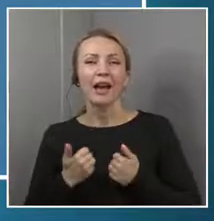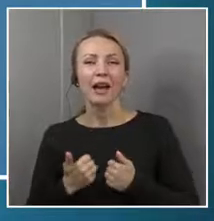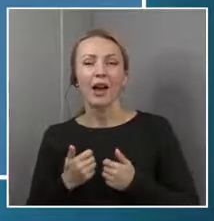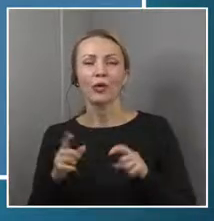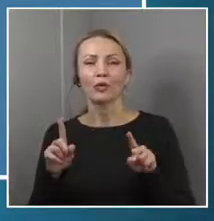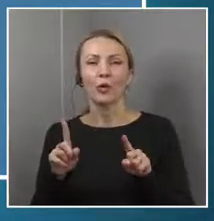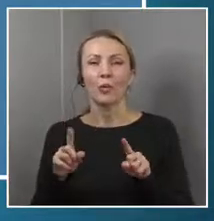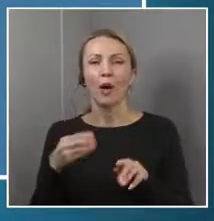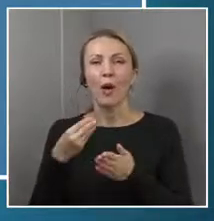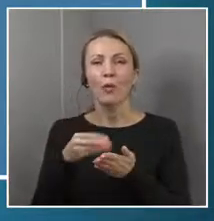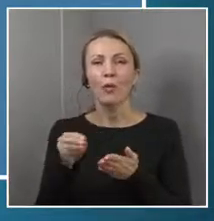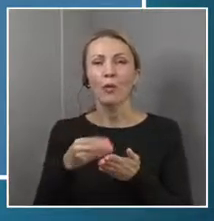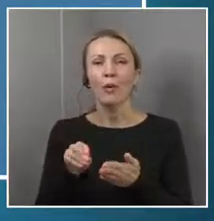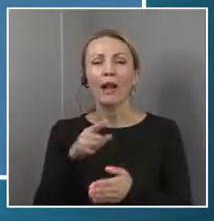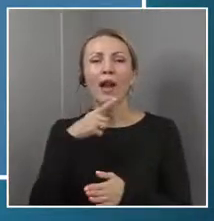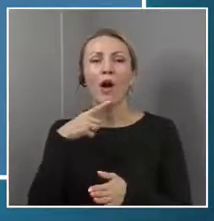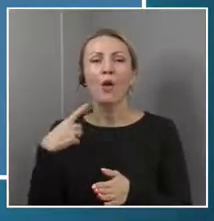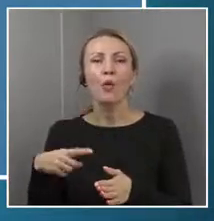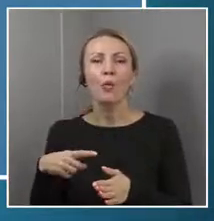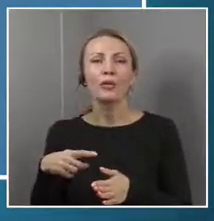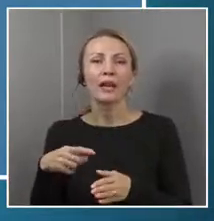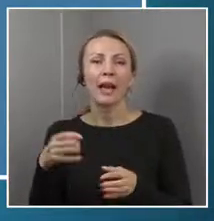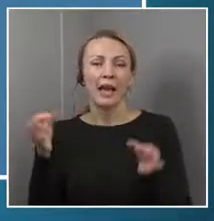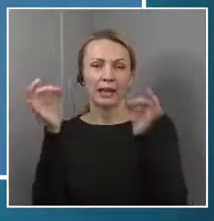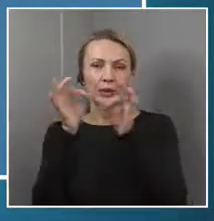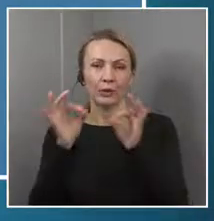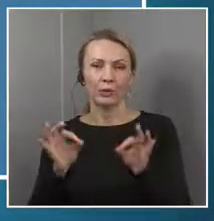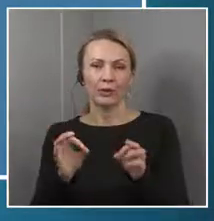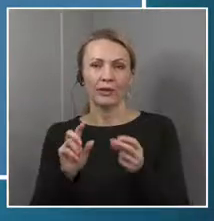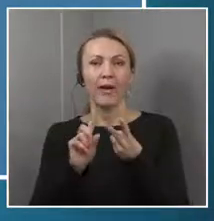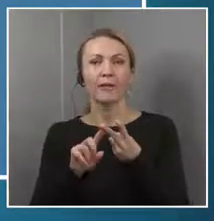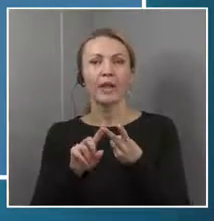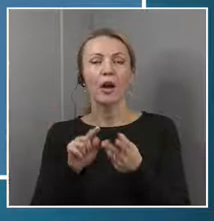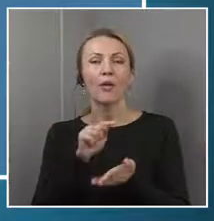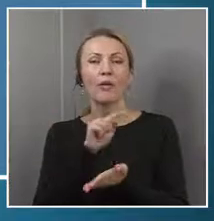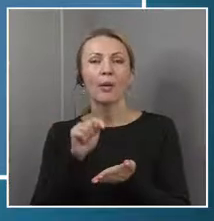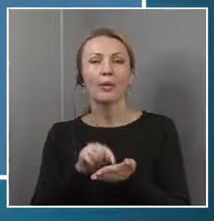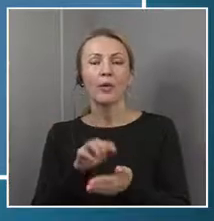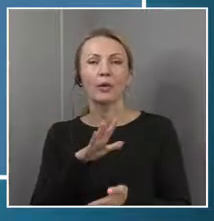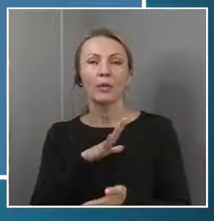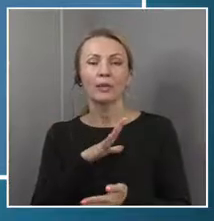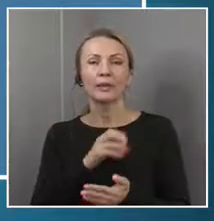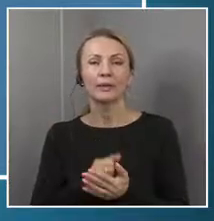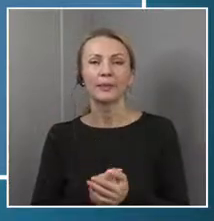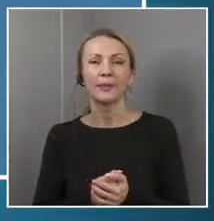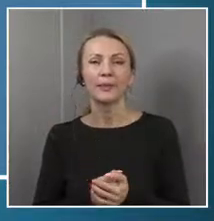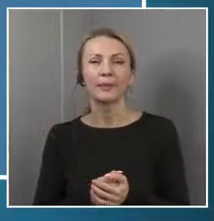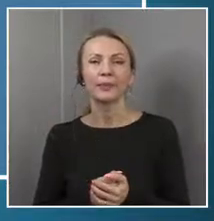takers. So I advocate for buying Russian art.